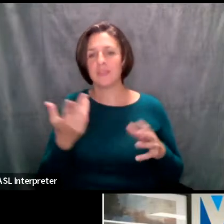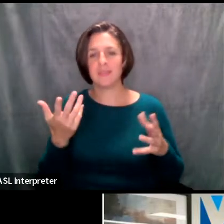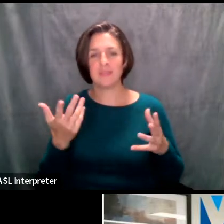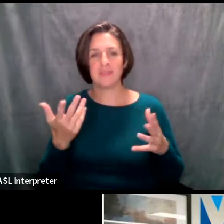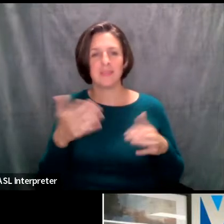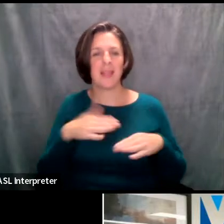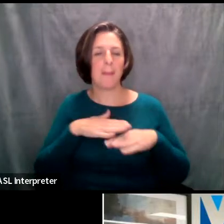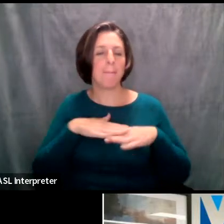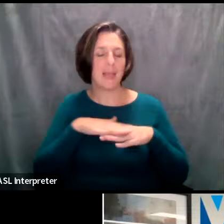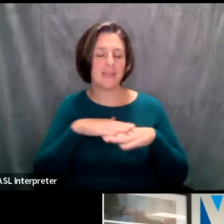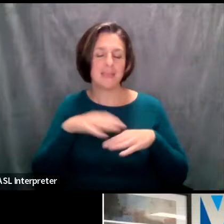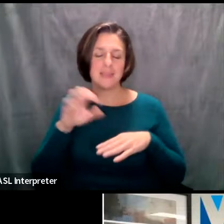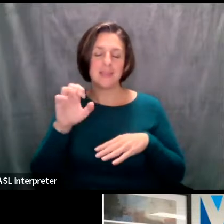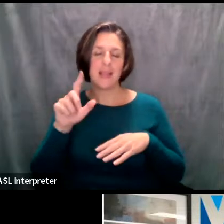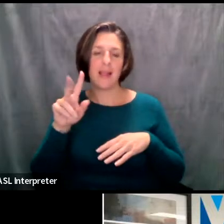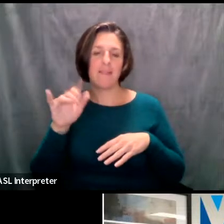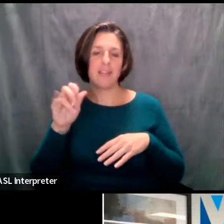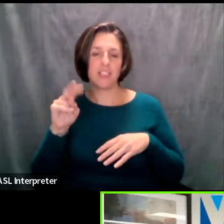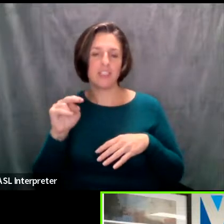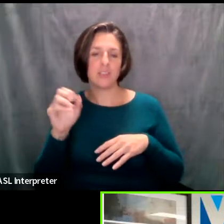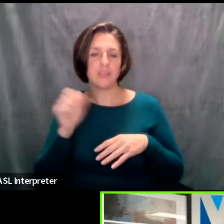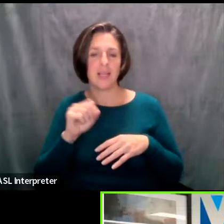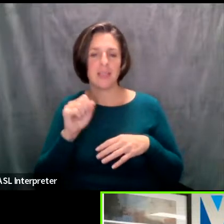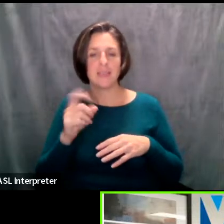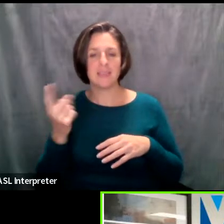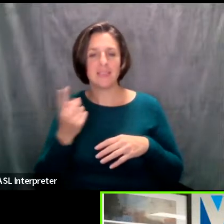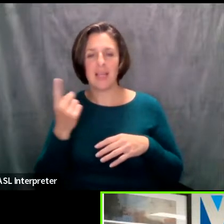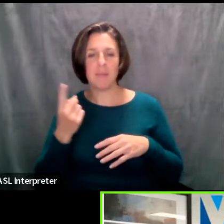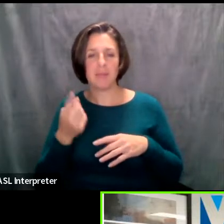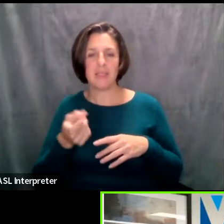basic elevations. I get it. yeah, just something to give